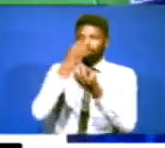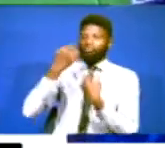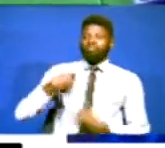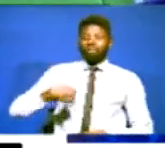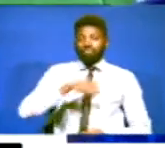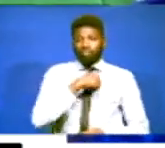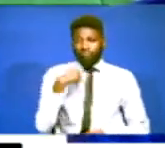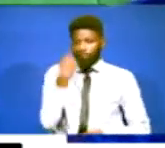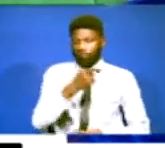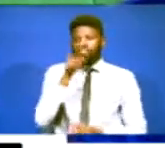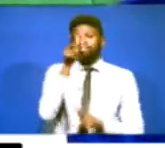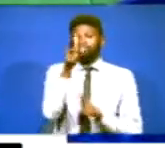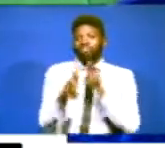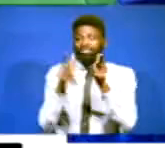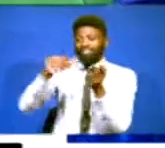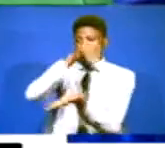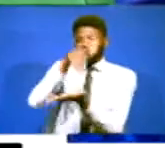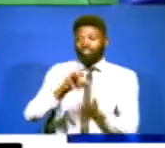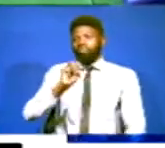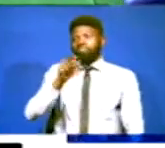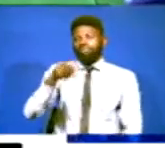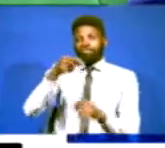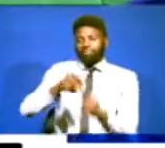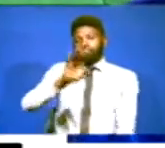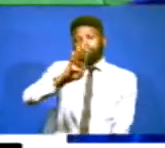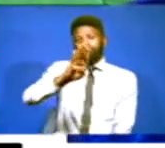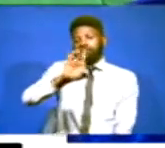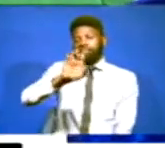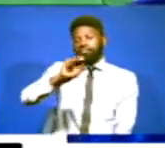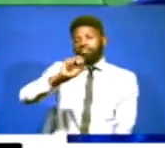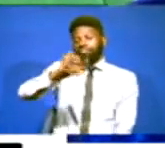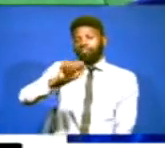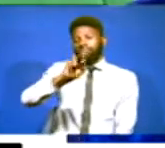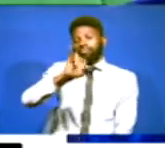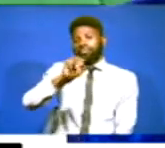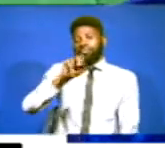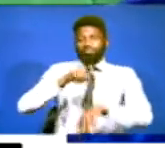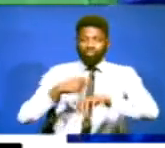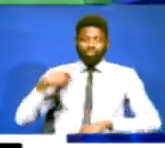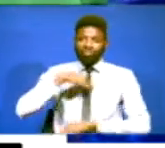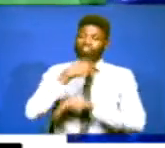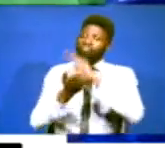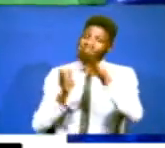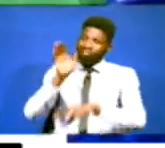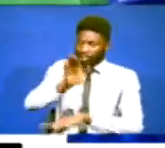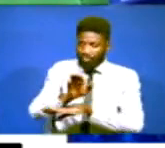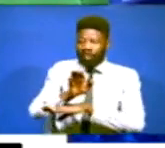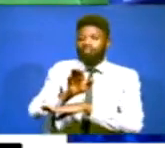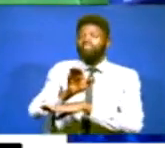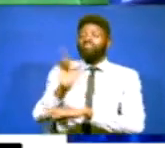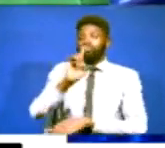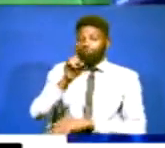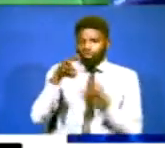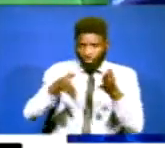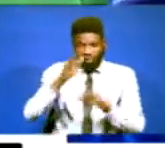Gathiru. And on our return to Nairobi this afternoon, we have come here to intervene. This is just one of the